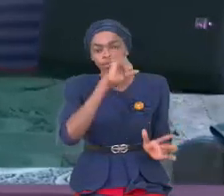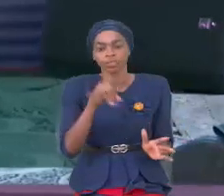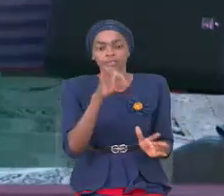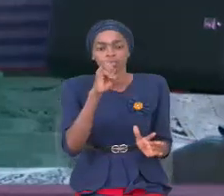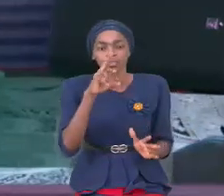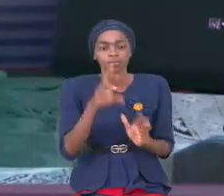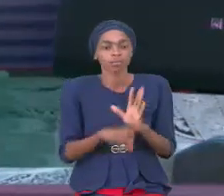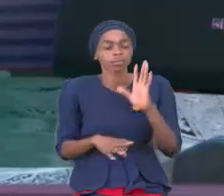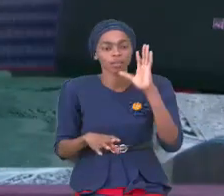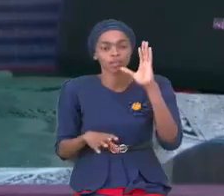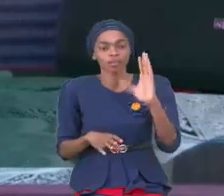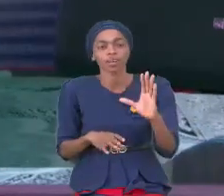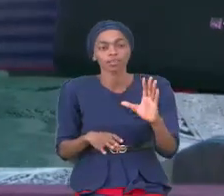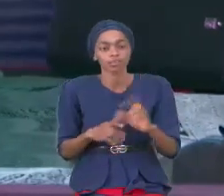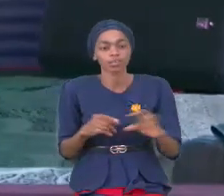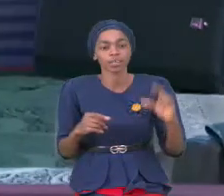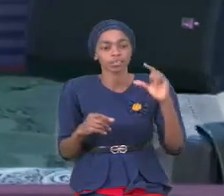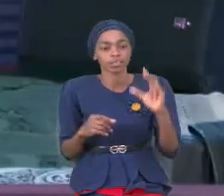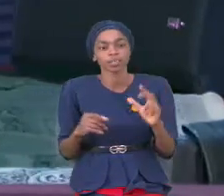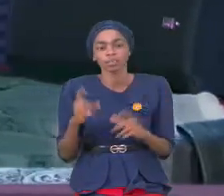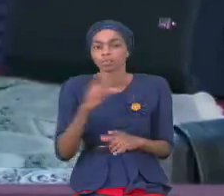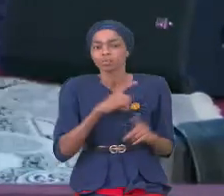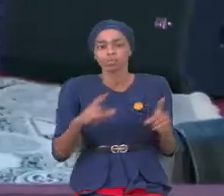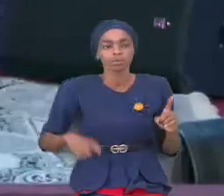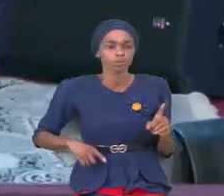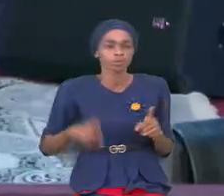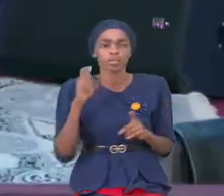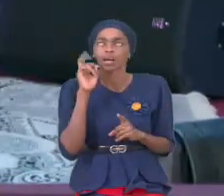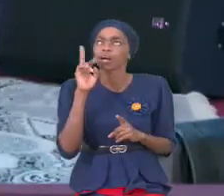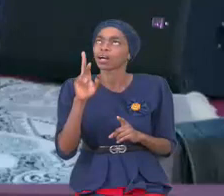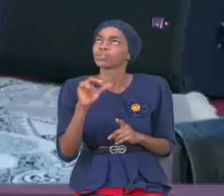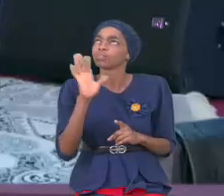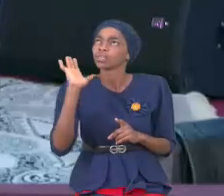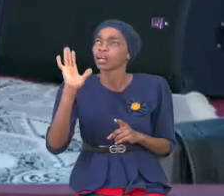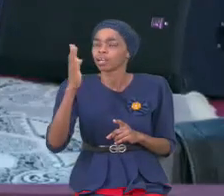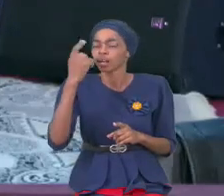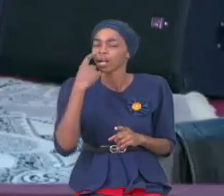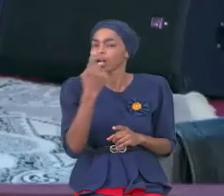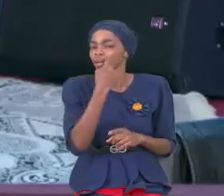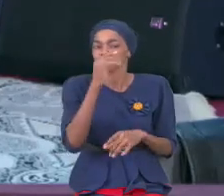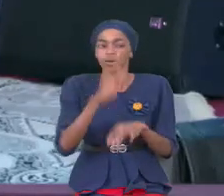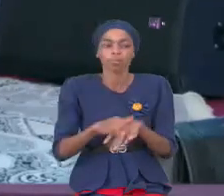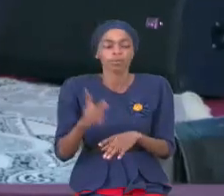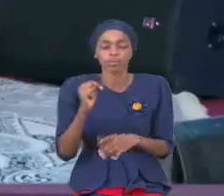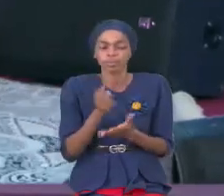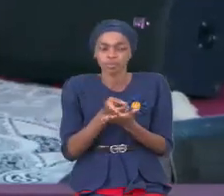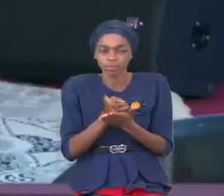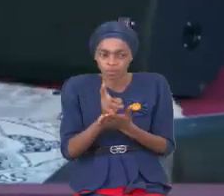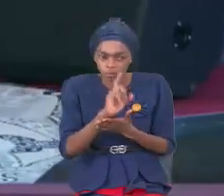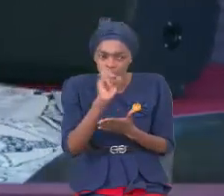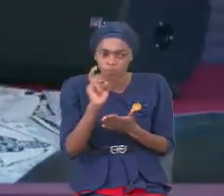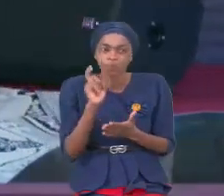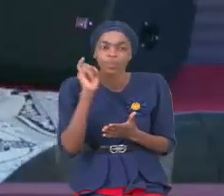5, he tells us in verse 3, O Lord, art not thine eyes upon the truth? Thou